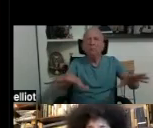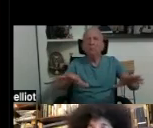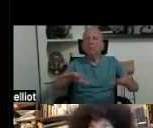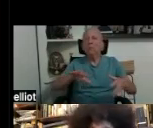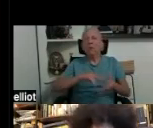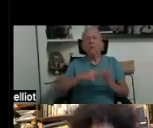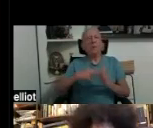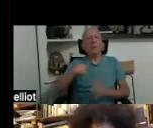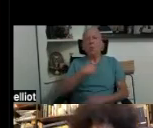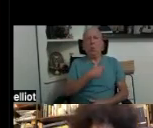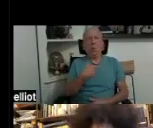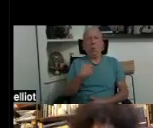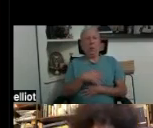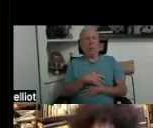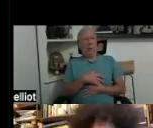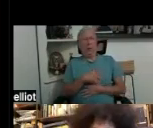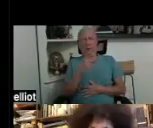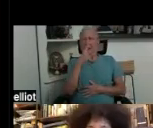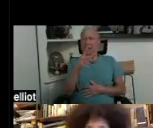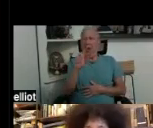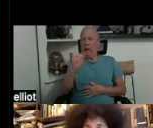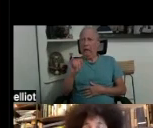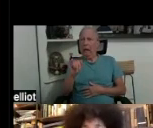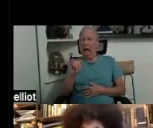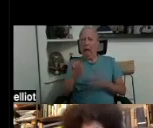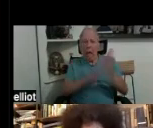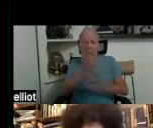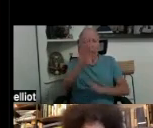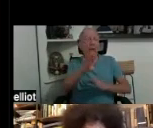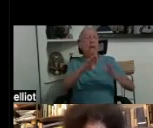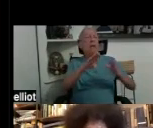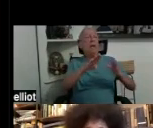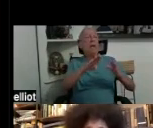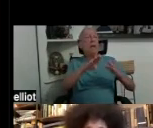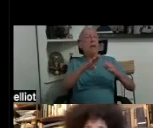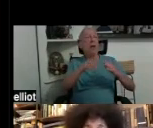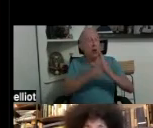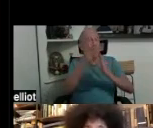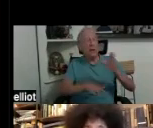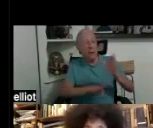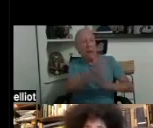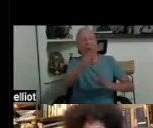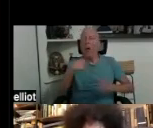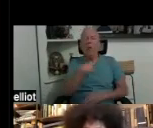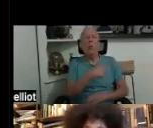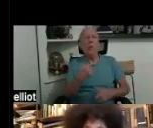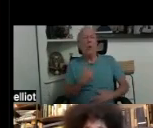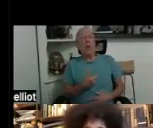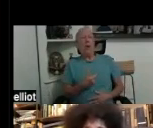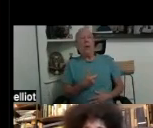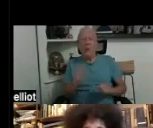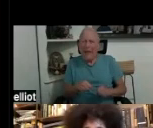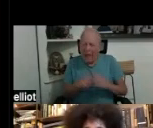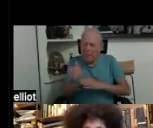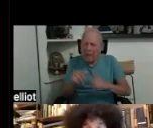to stand around and watch it happen. We can build a different future. Cooperatives are not just an